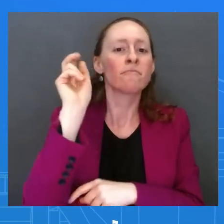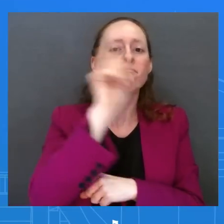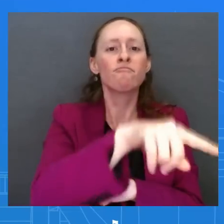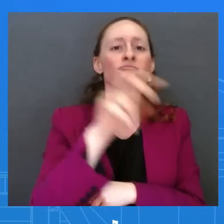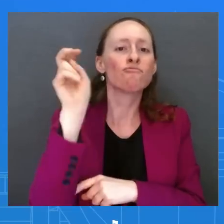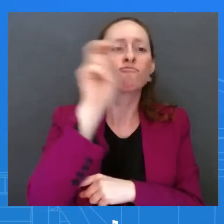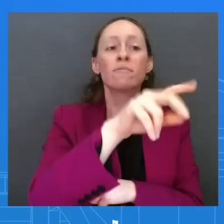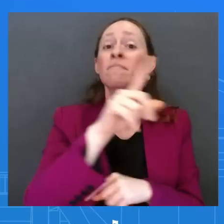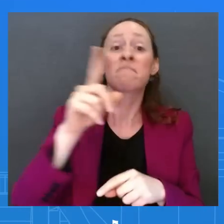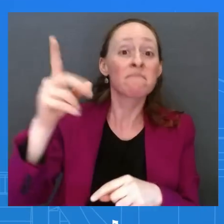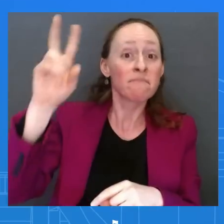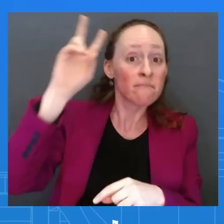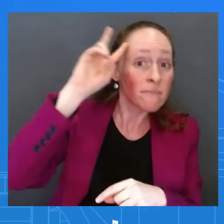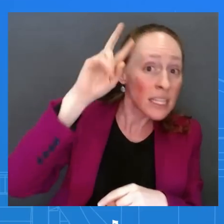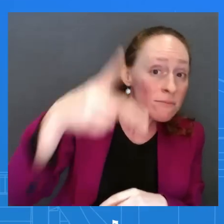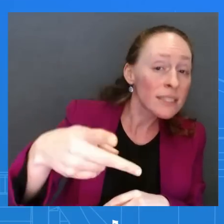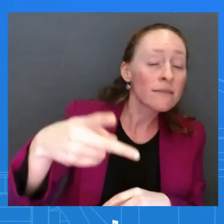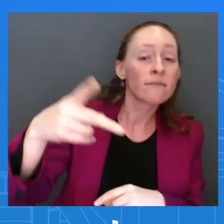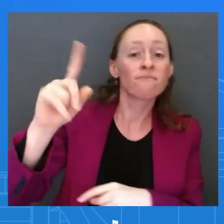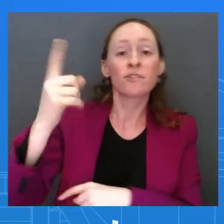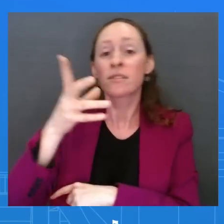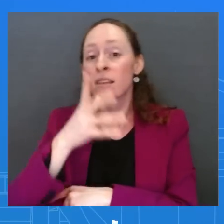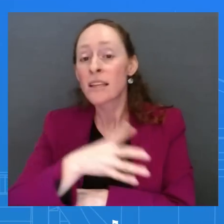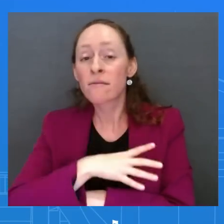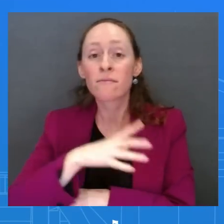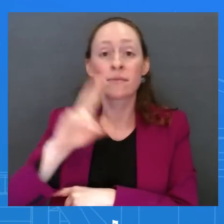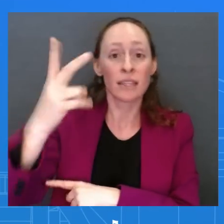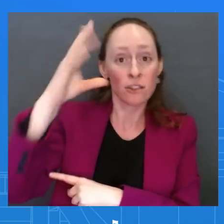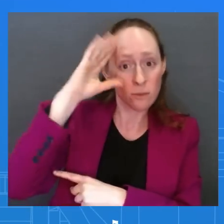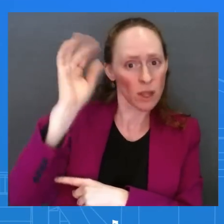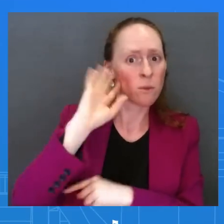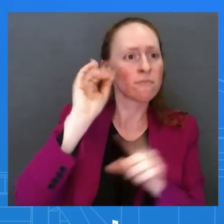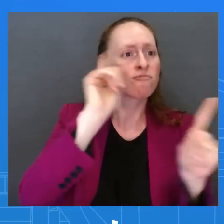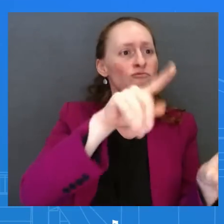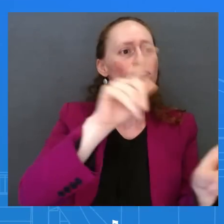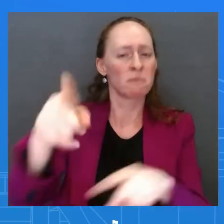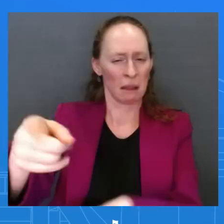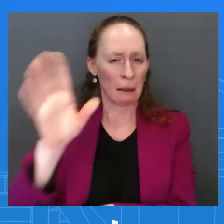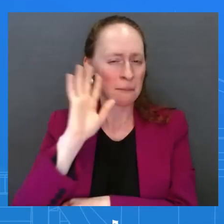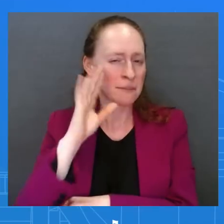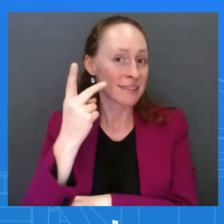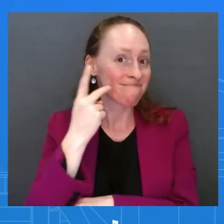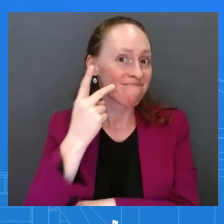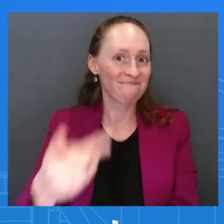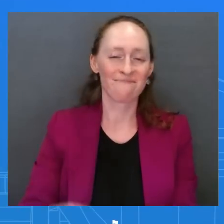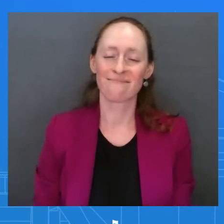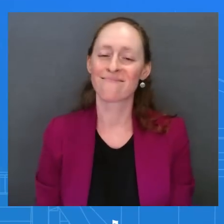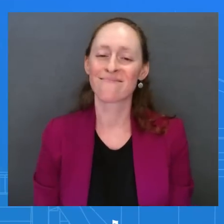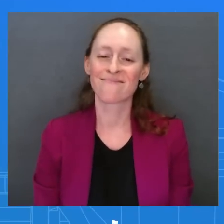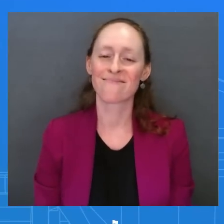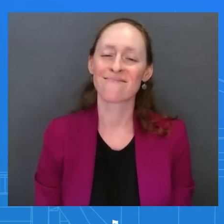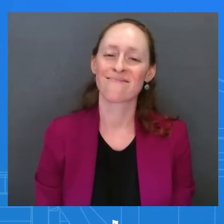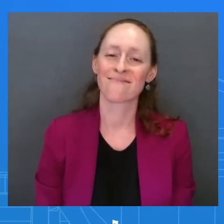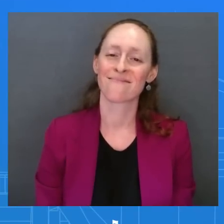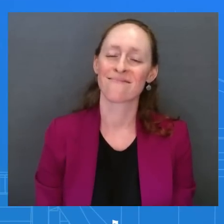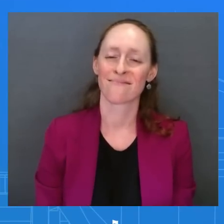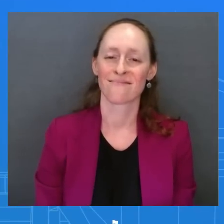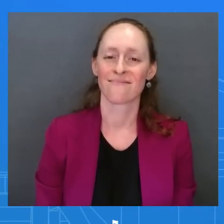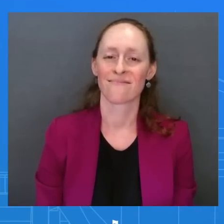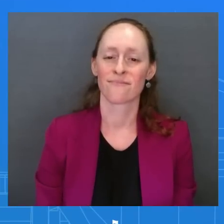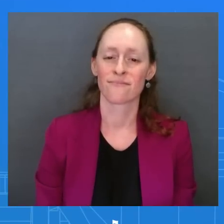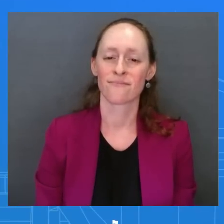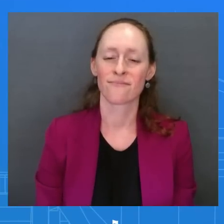it is important for us to do that, and that's what you're going to see. Yeah, Steve. Follow up to Jeremy's question. Should we view Bidenomics as